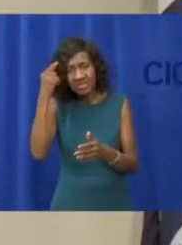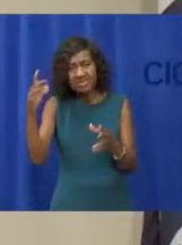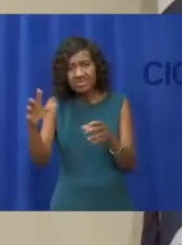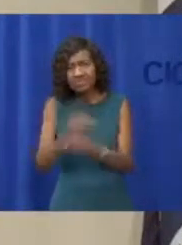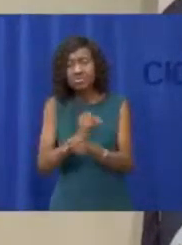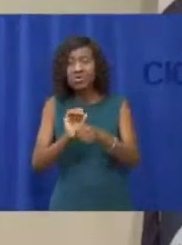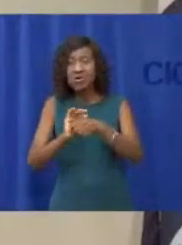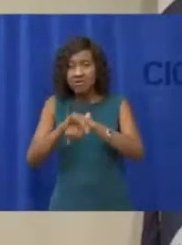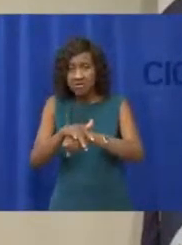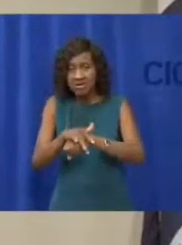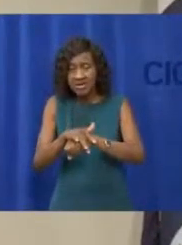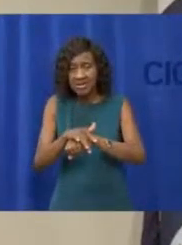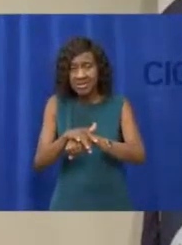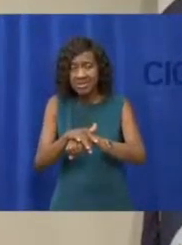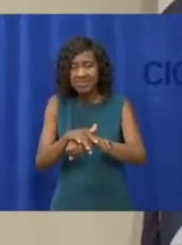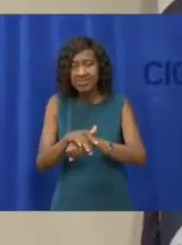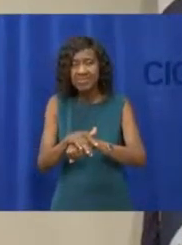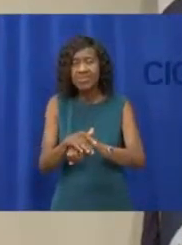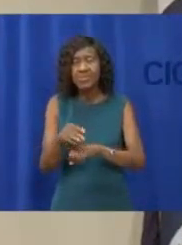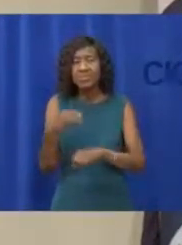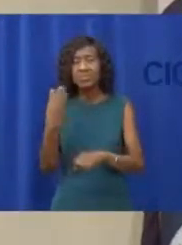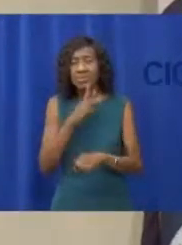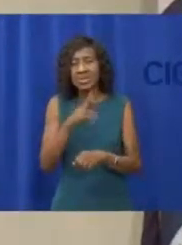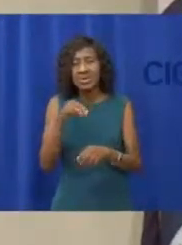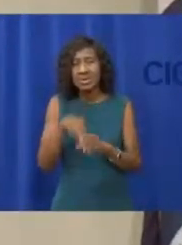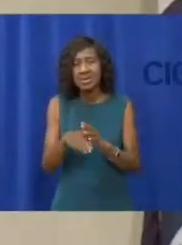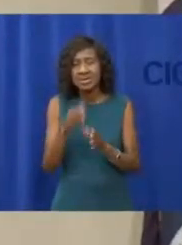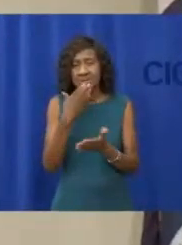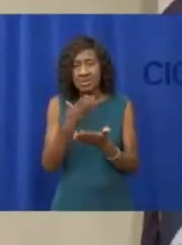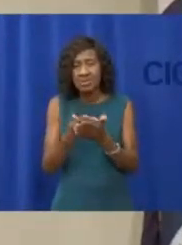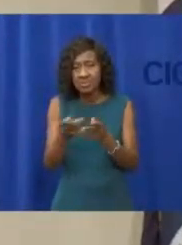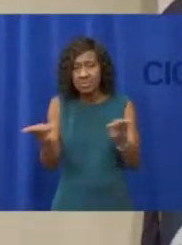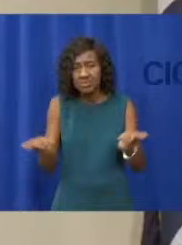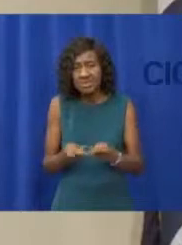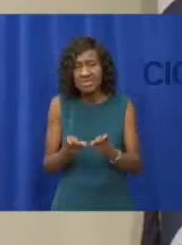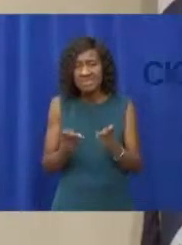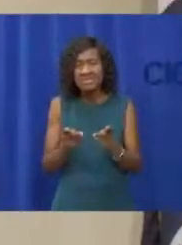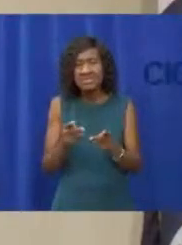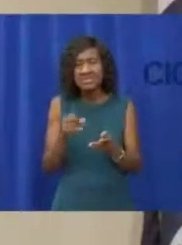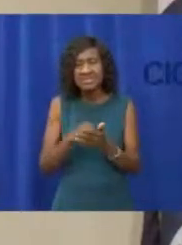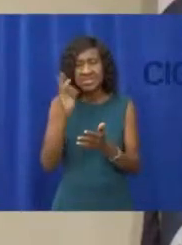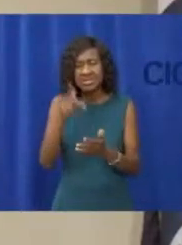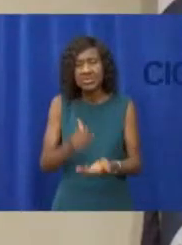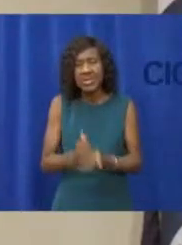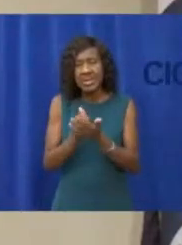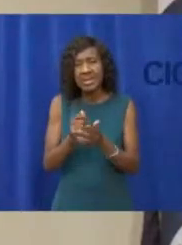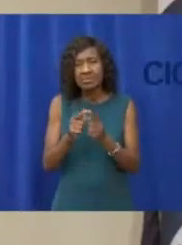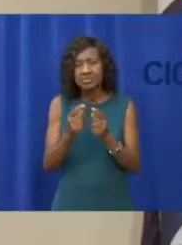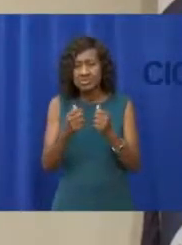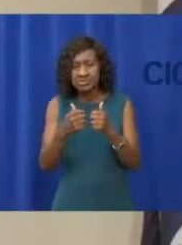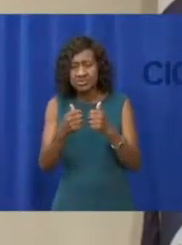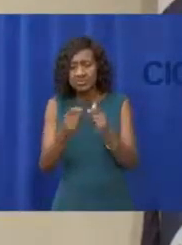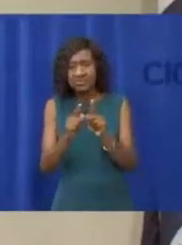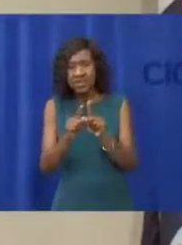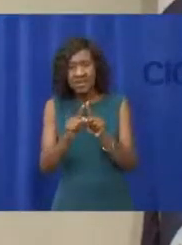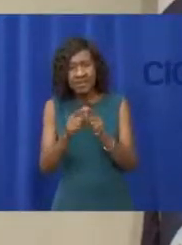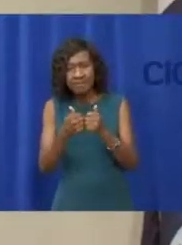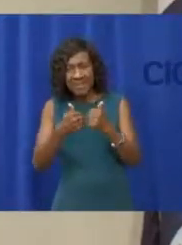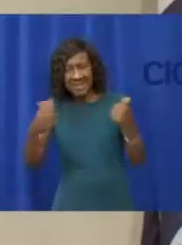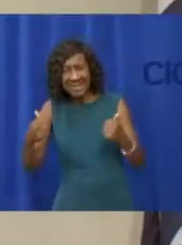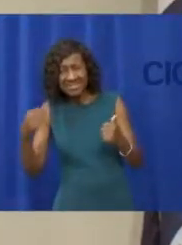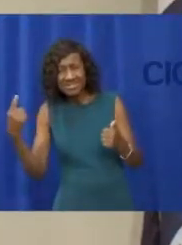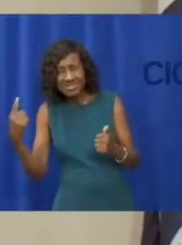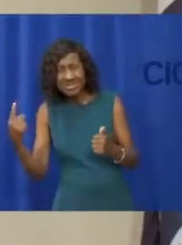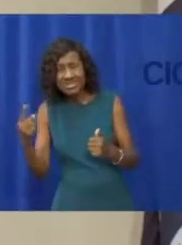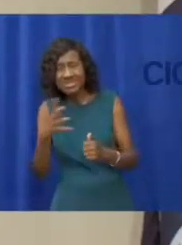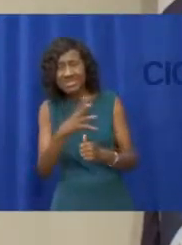good place to isolate any cases that now pop up, to do the tracing of who they've had contact with,